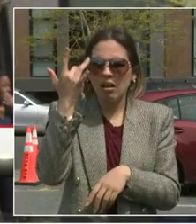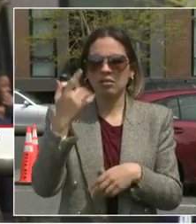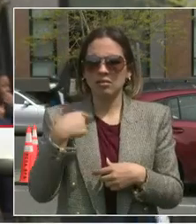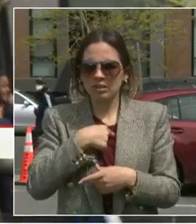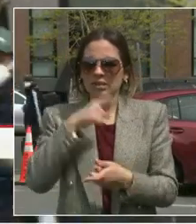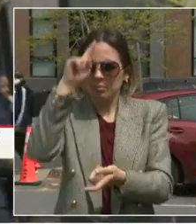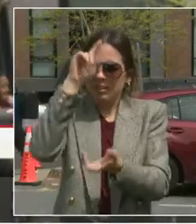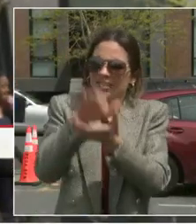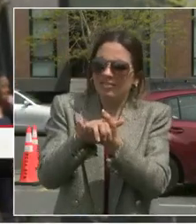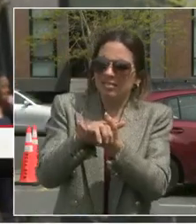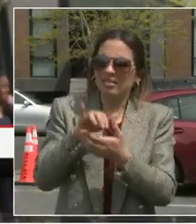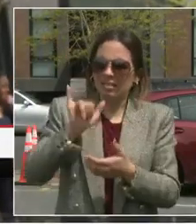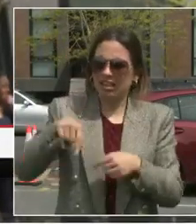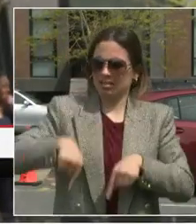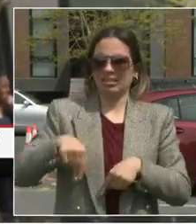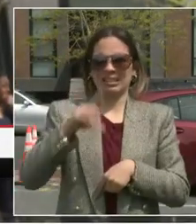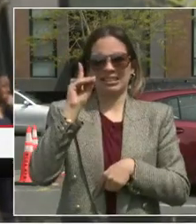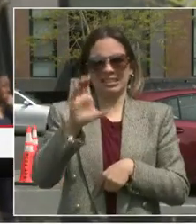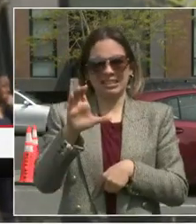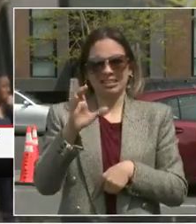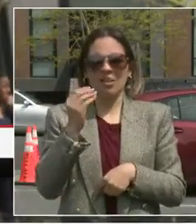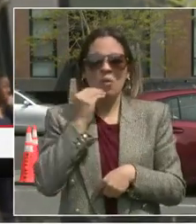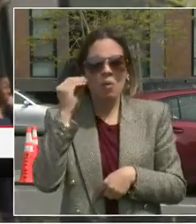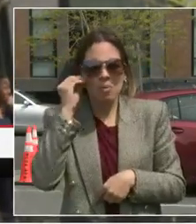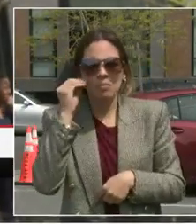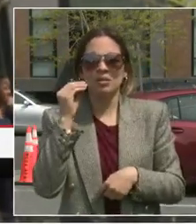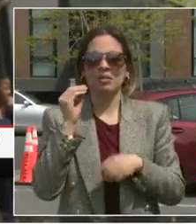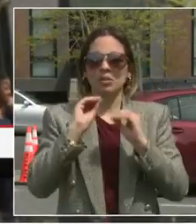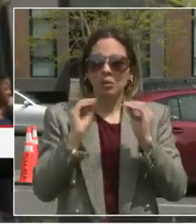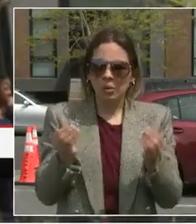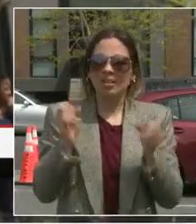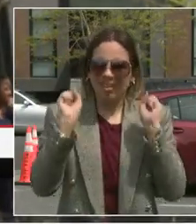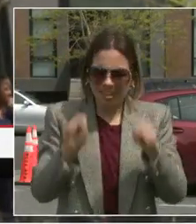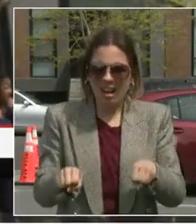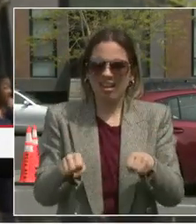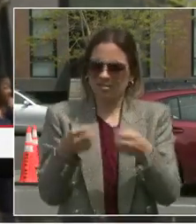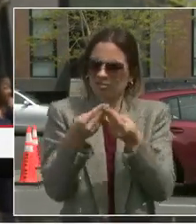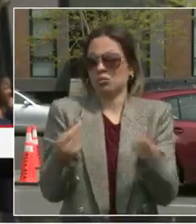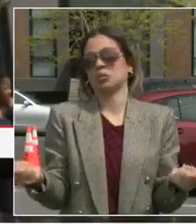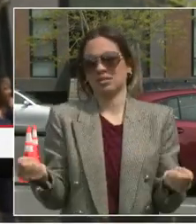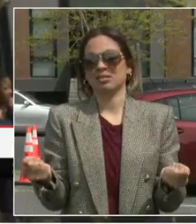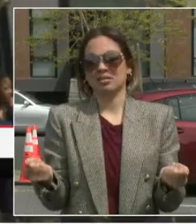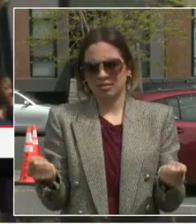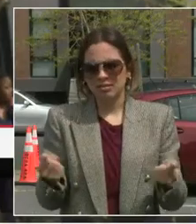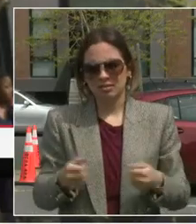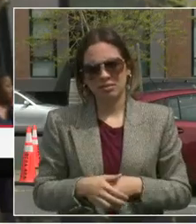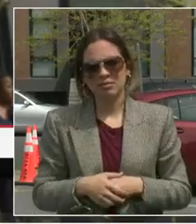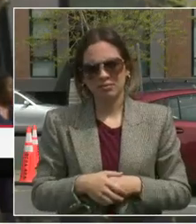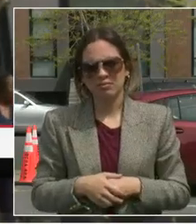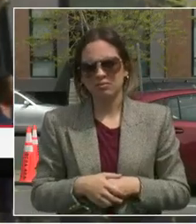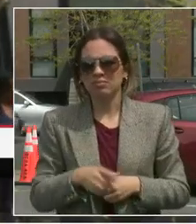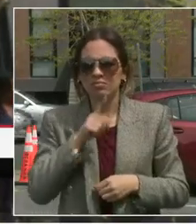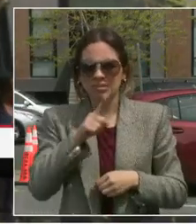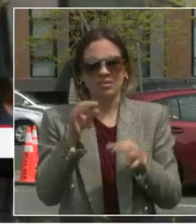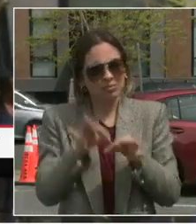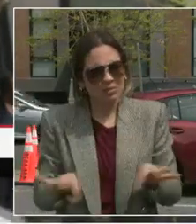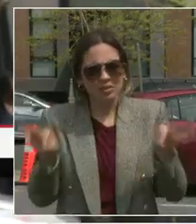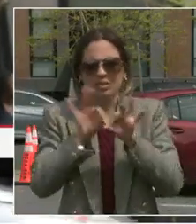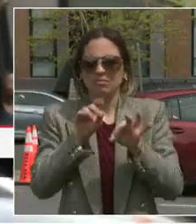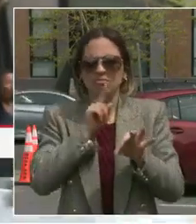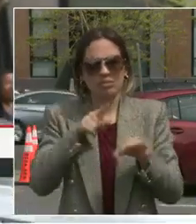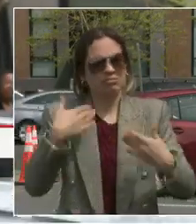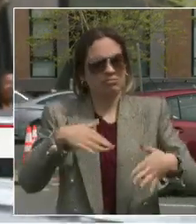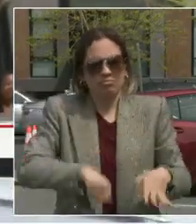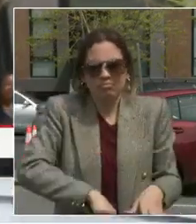our city, that homelessness is a solvable problem. So I'm very, very proud of all the work that we've done thus